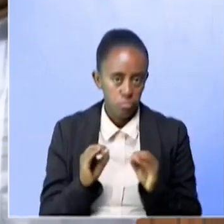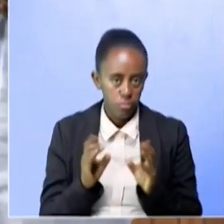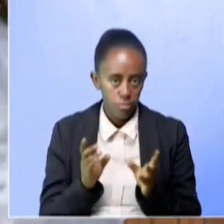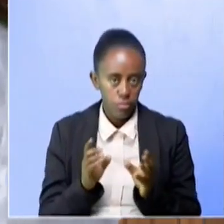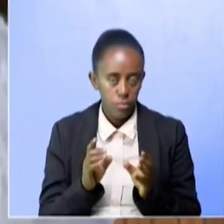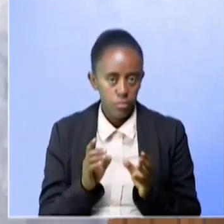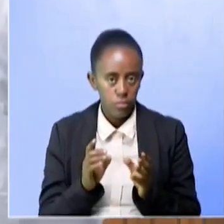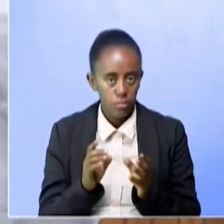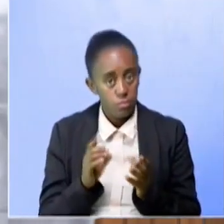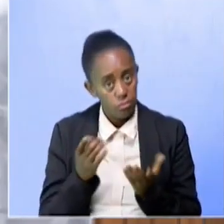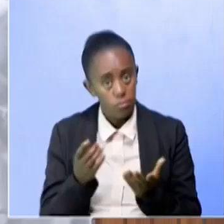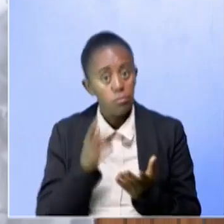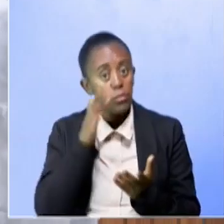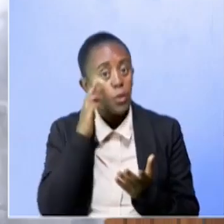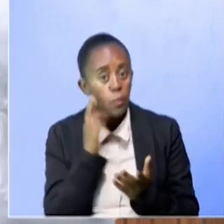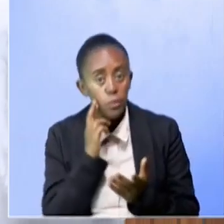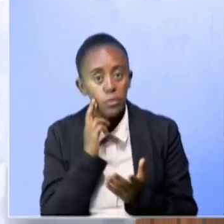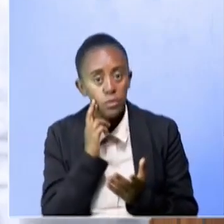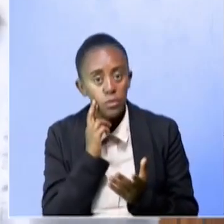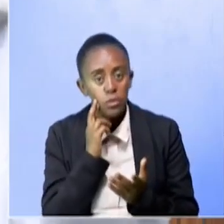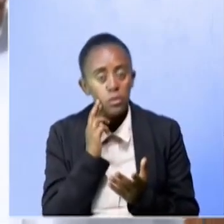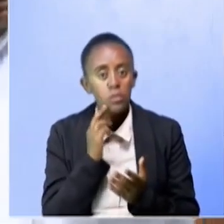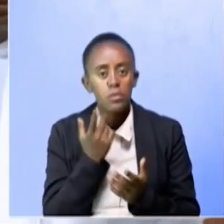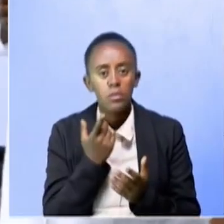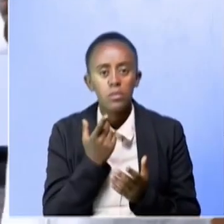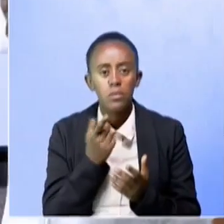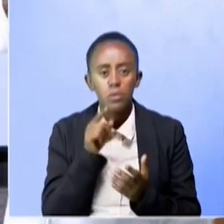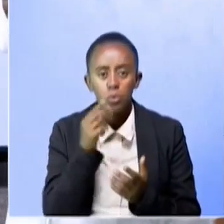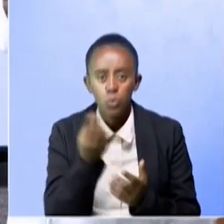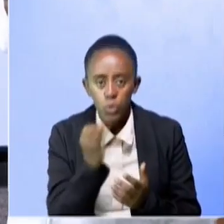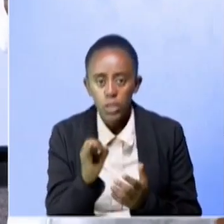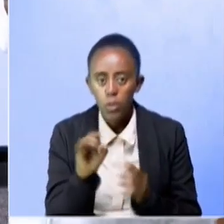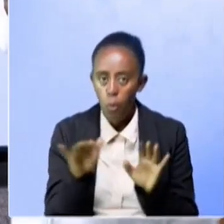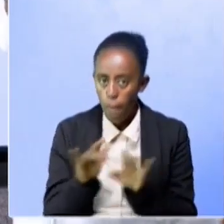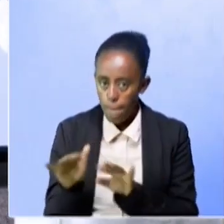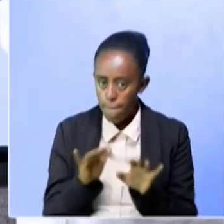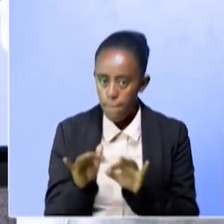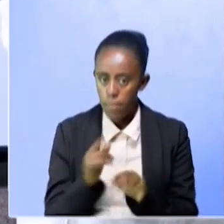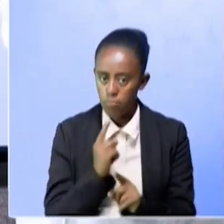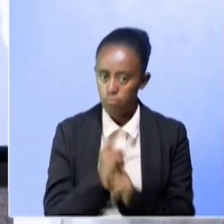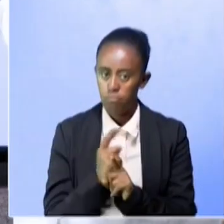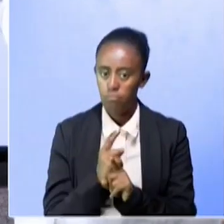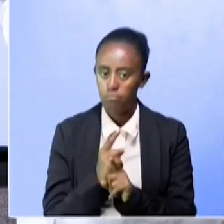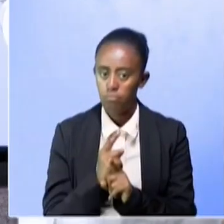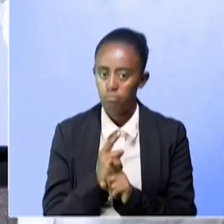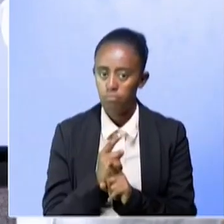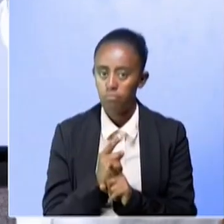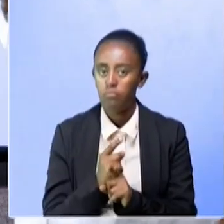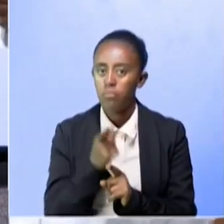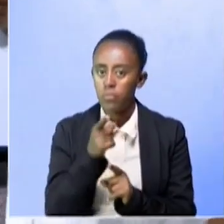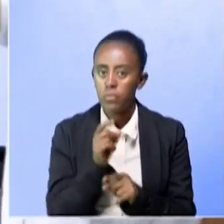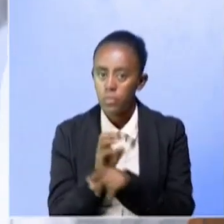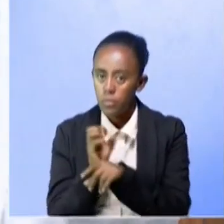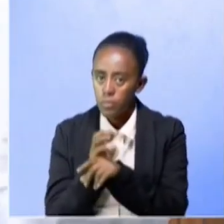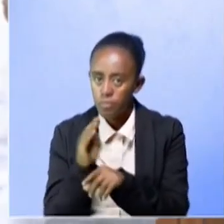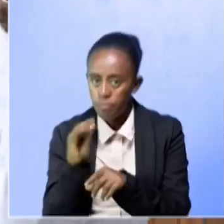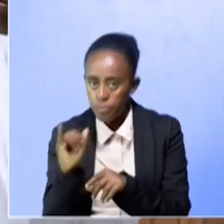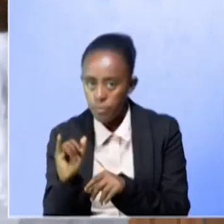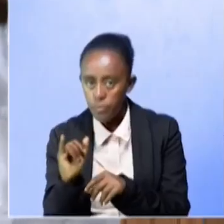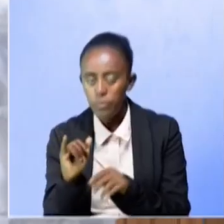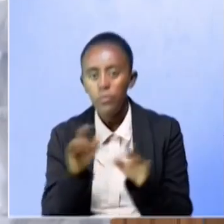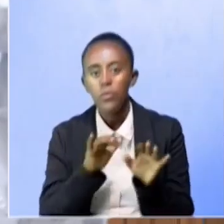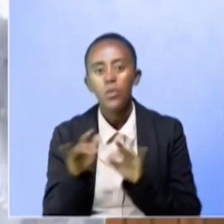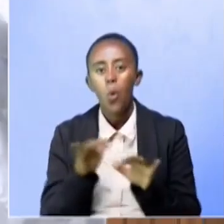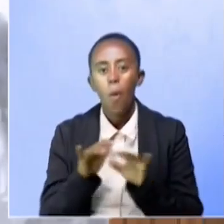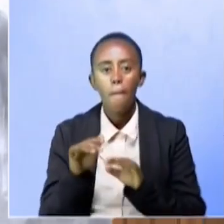Therefore, that's why, because while you are using your computer in the right way, as it is suggested by the